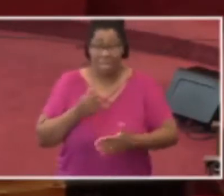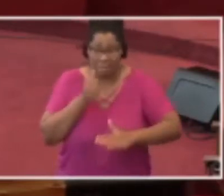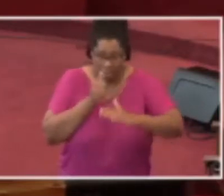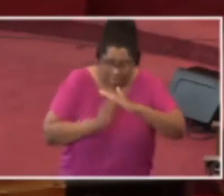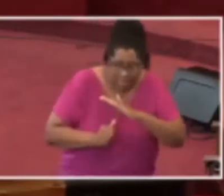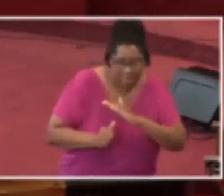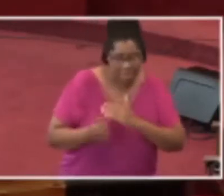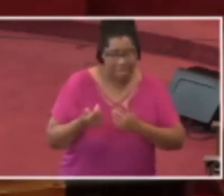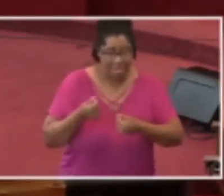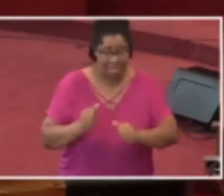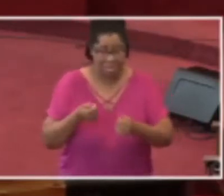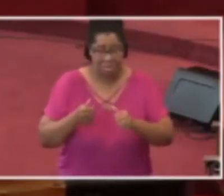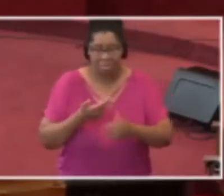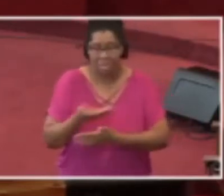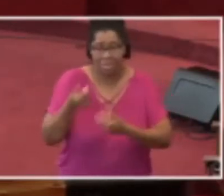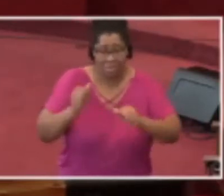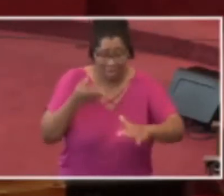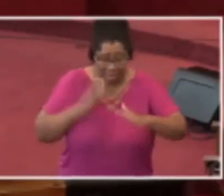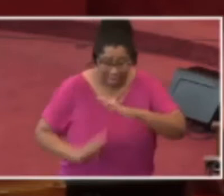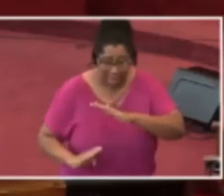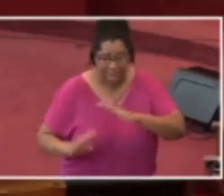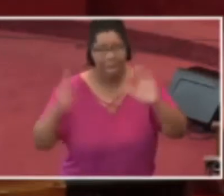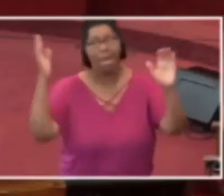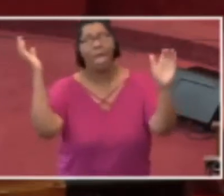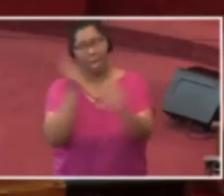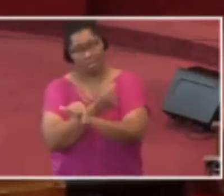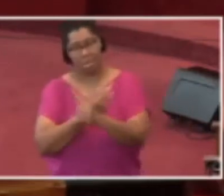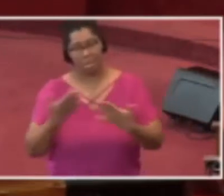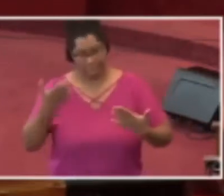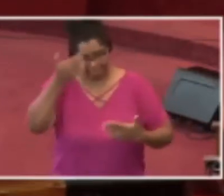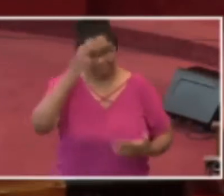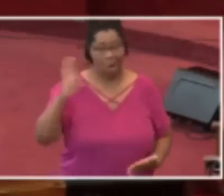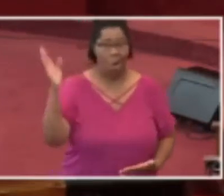Church, God knows it all.